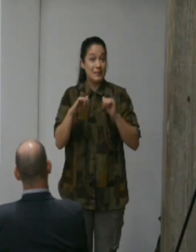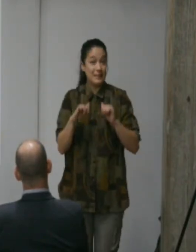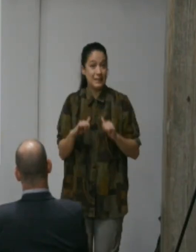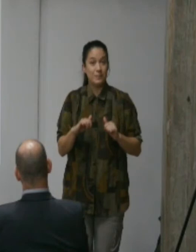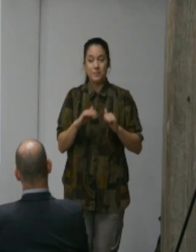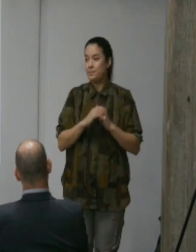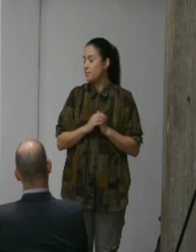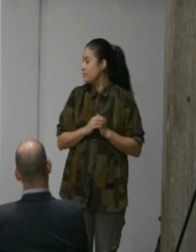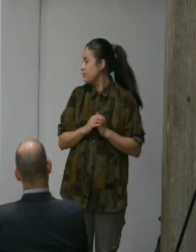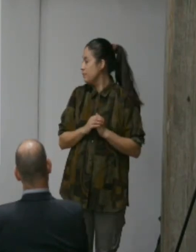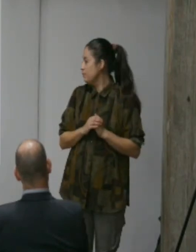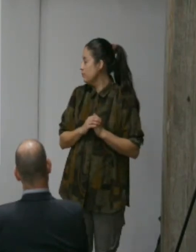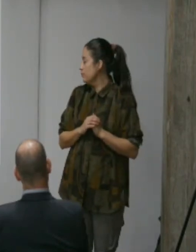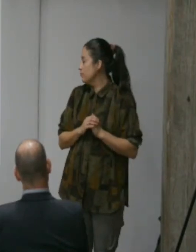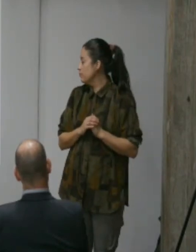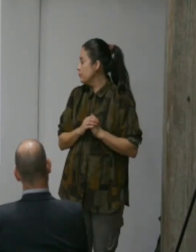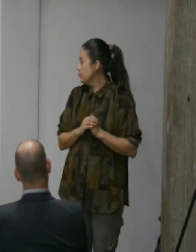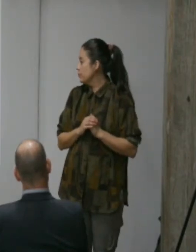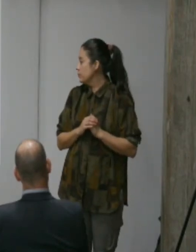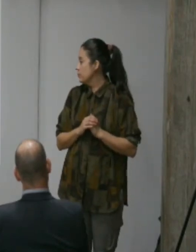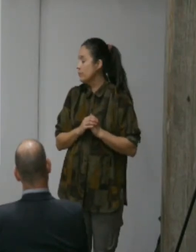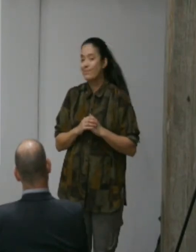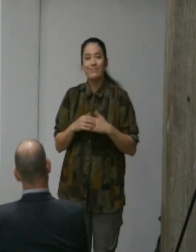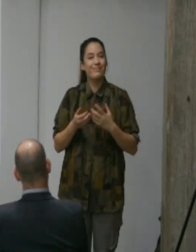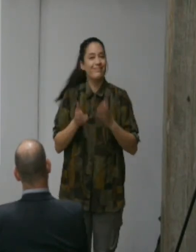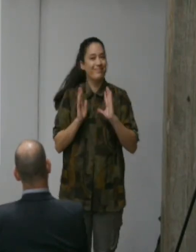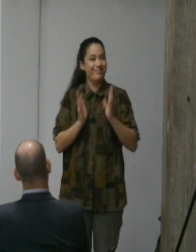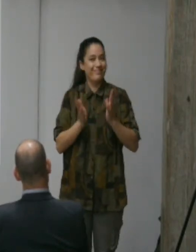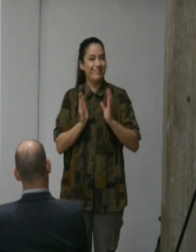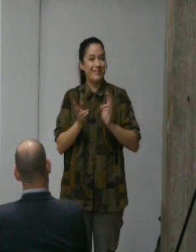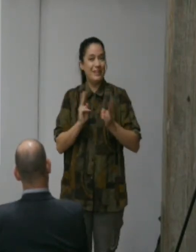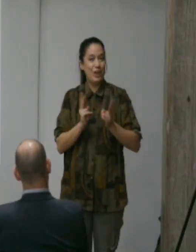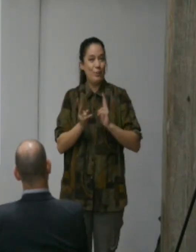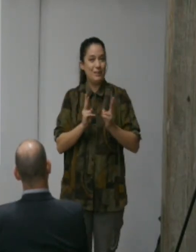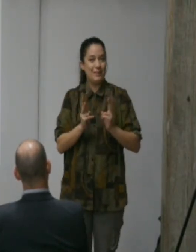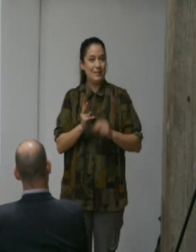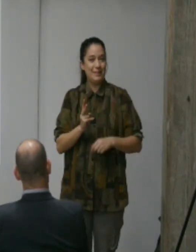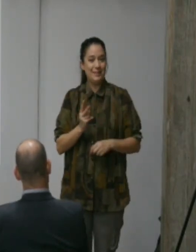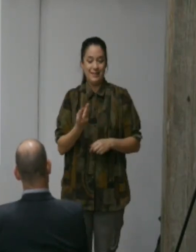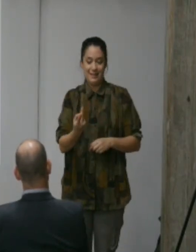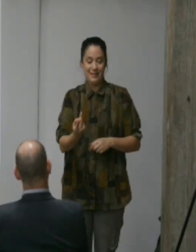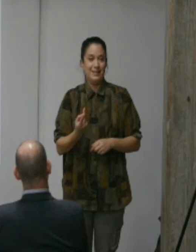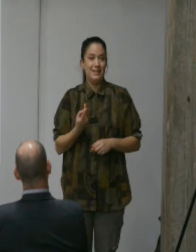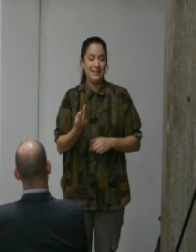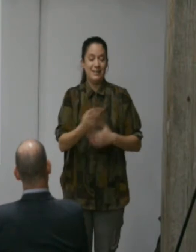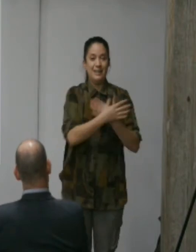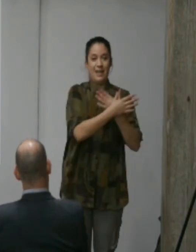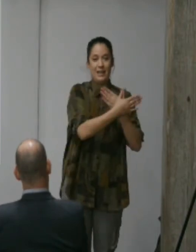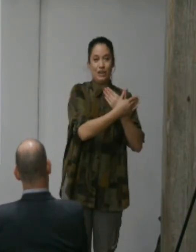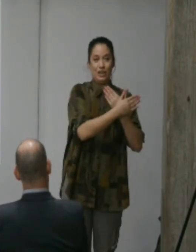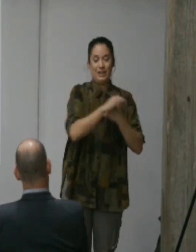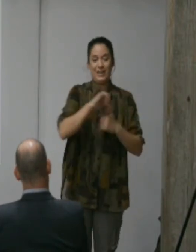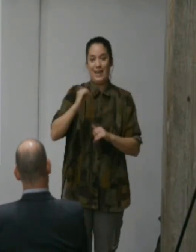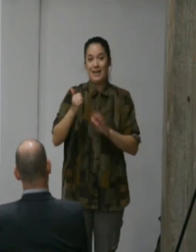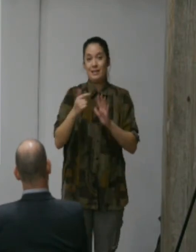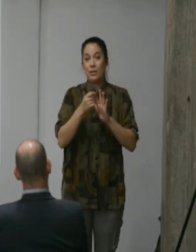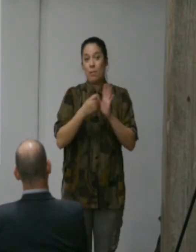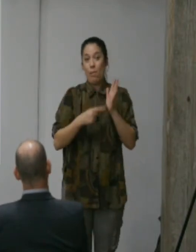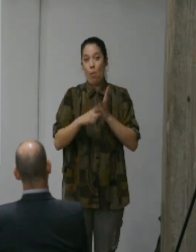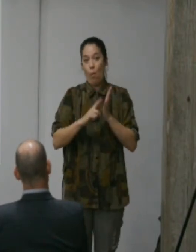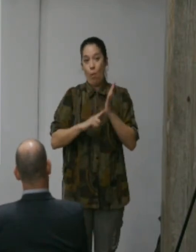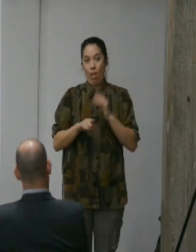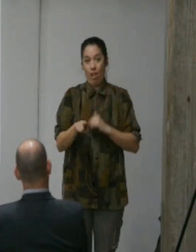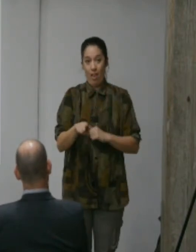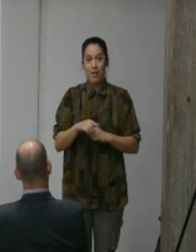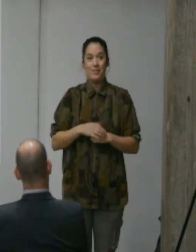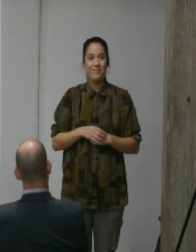And finally, we have BSL interpretation tonight from Angie and Paul. And we've got